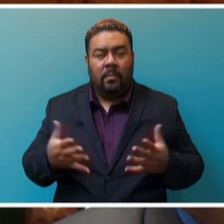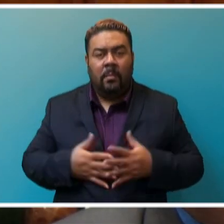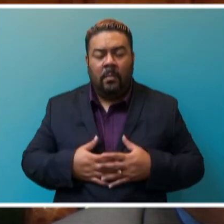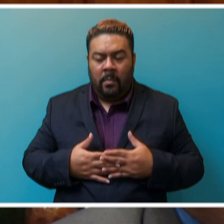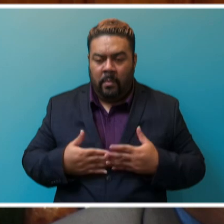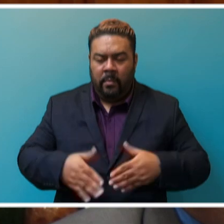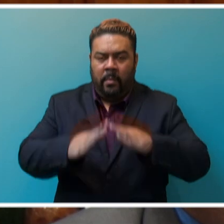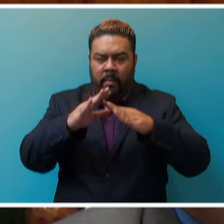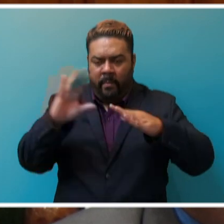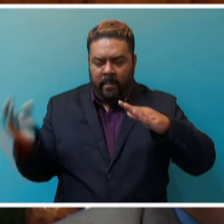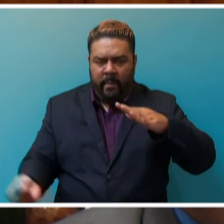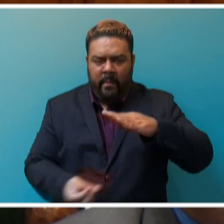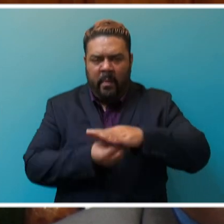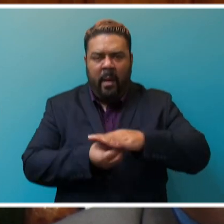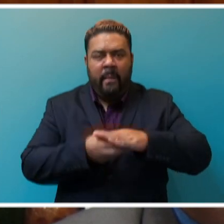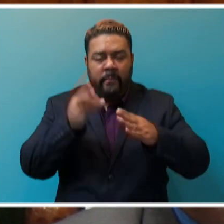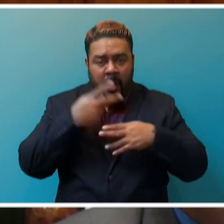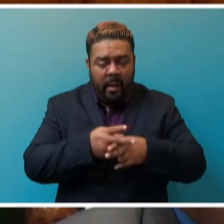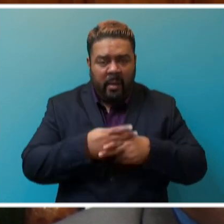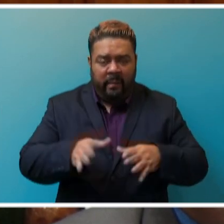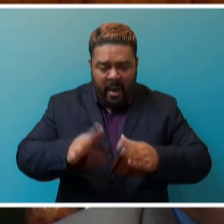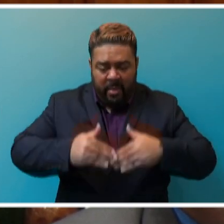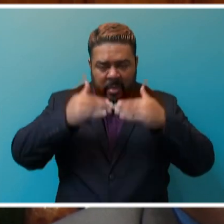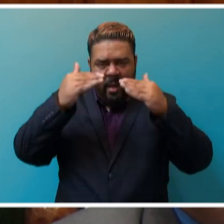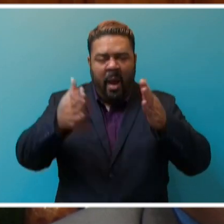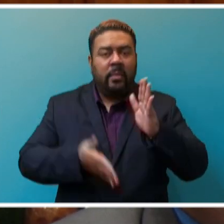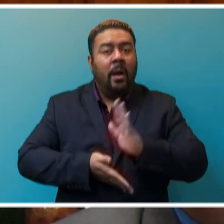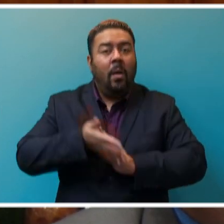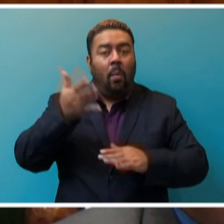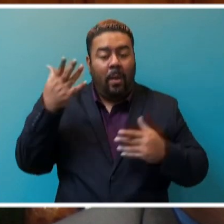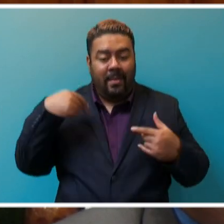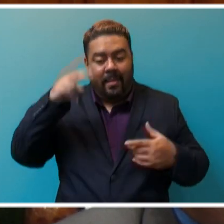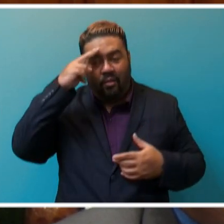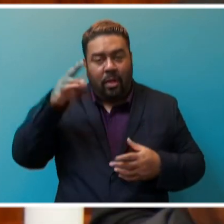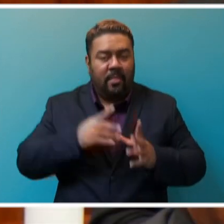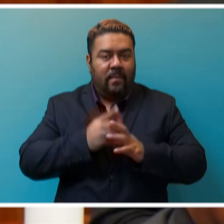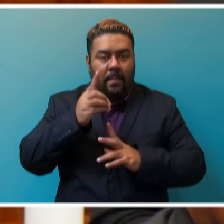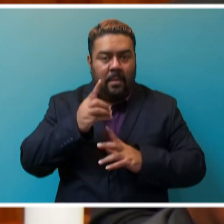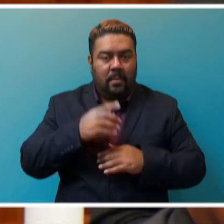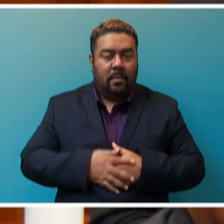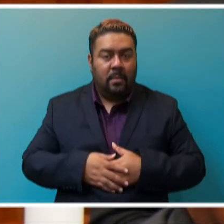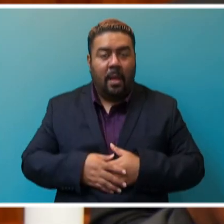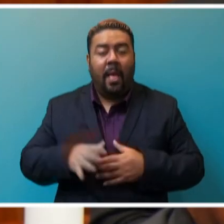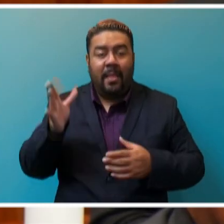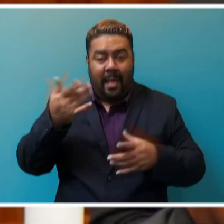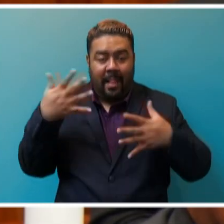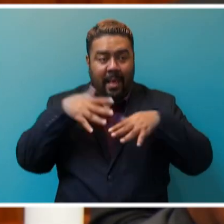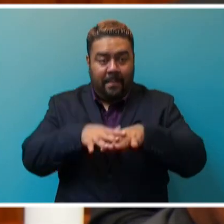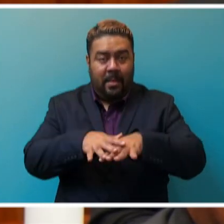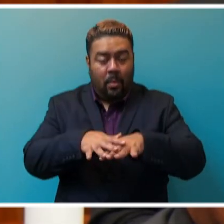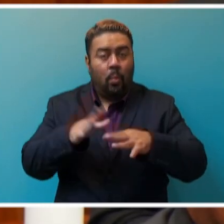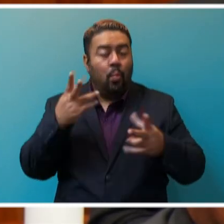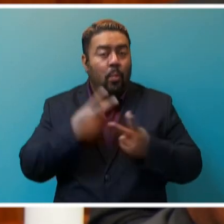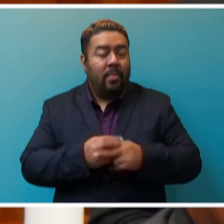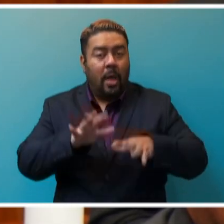embed productivity enhancement at the core of national development. In alignment with the global